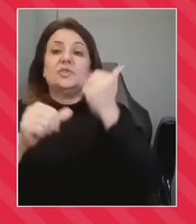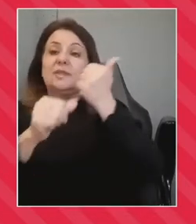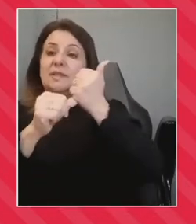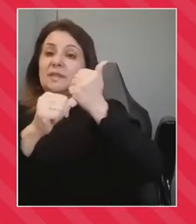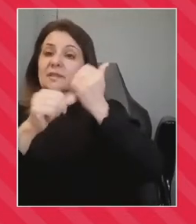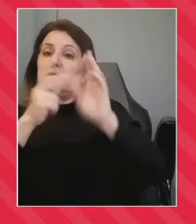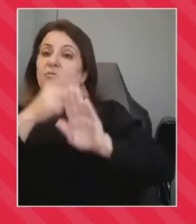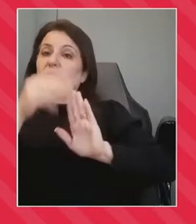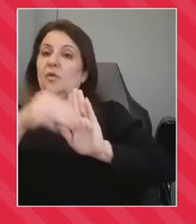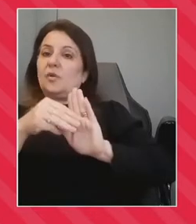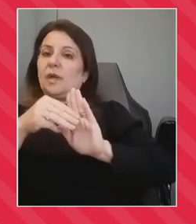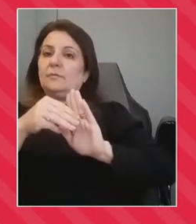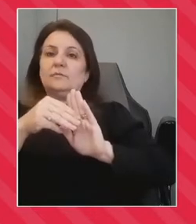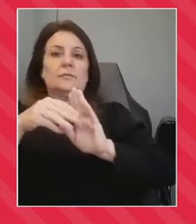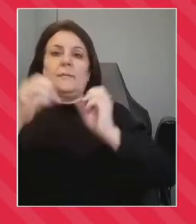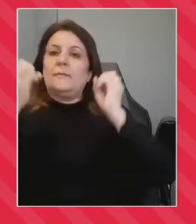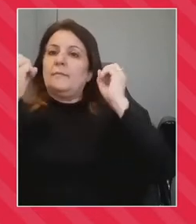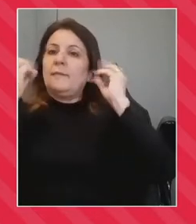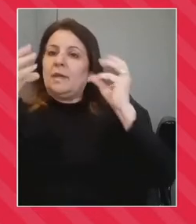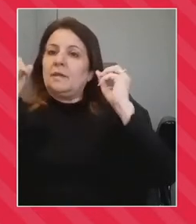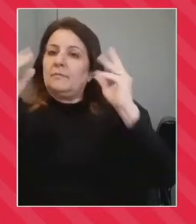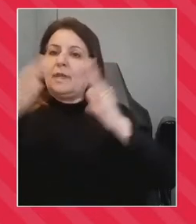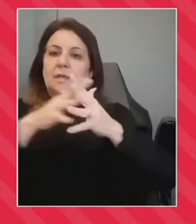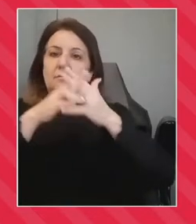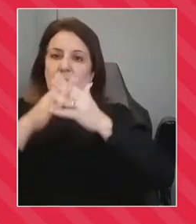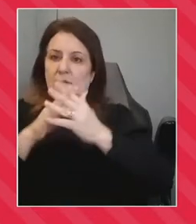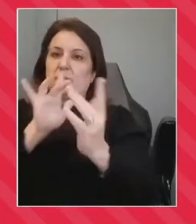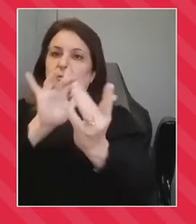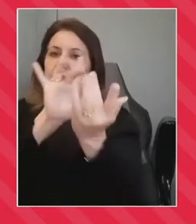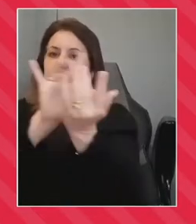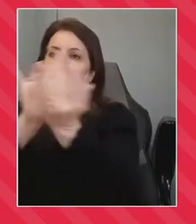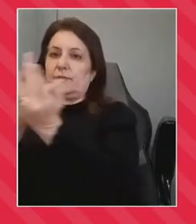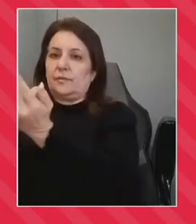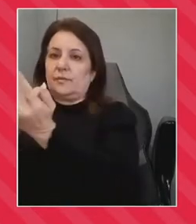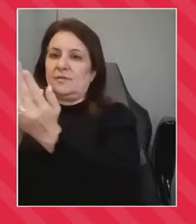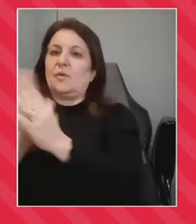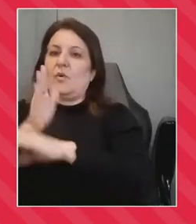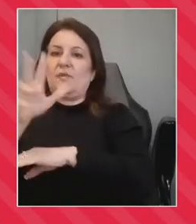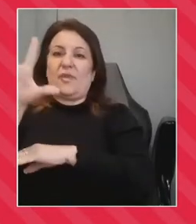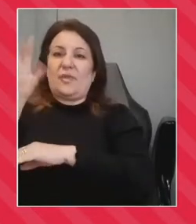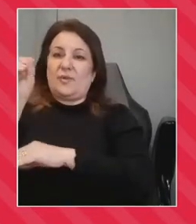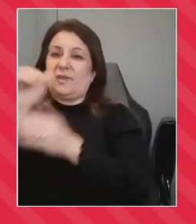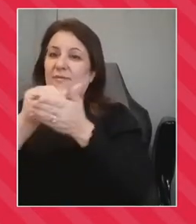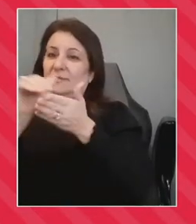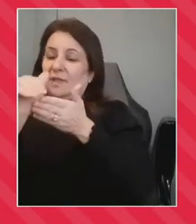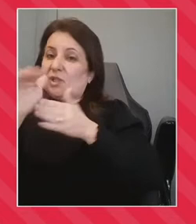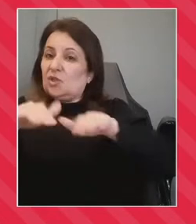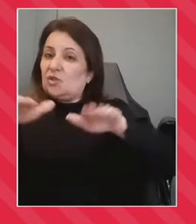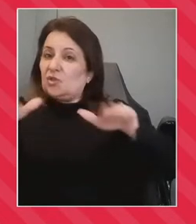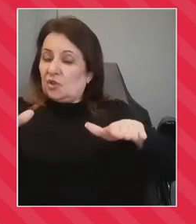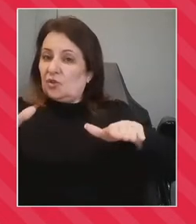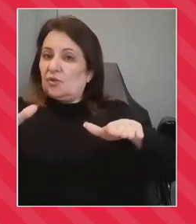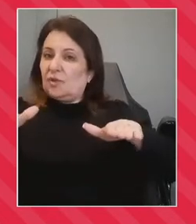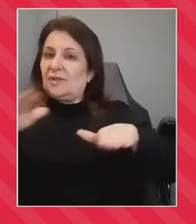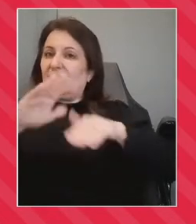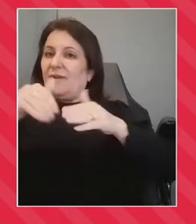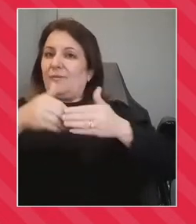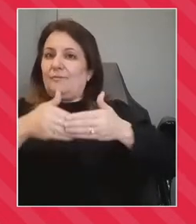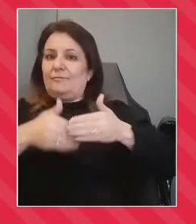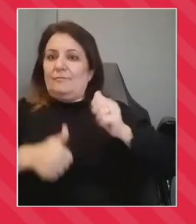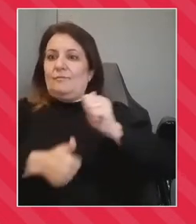of millions of Americans, including more than 30 million children each school day, nearly half of all infants in the U.S., and this is at